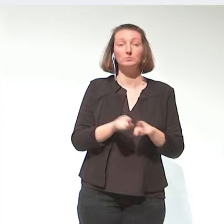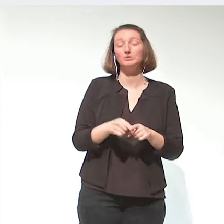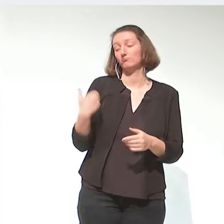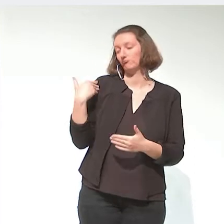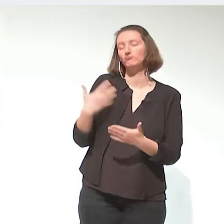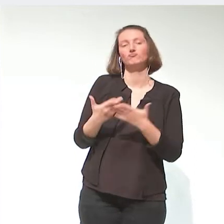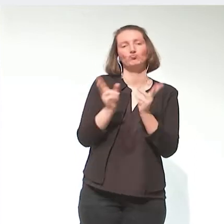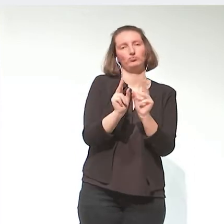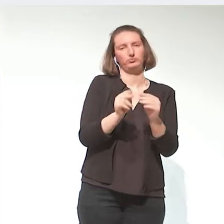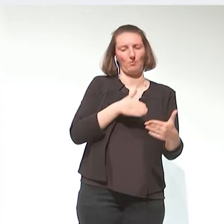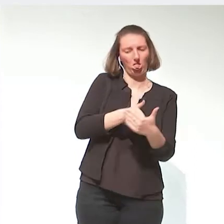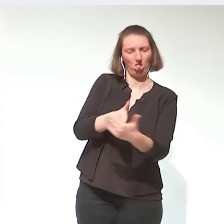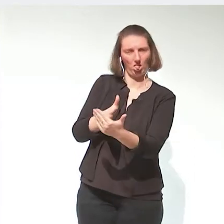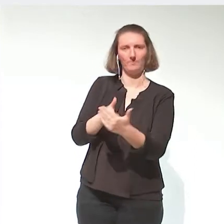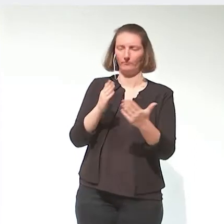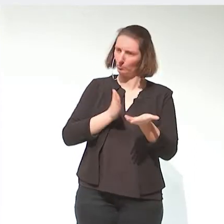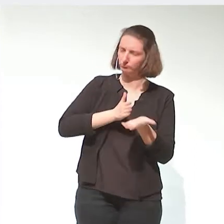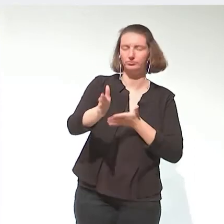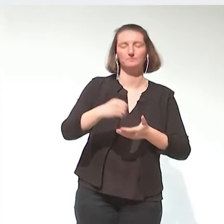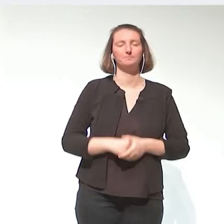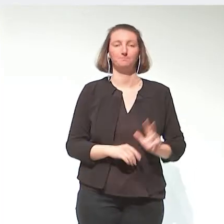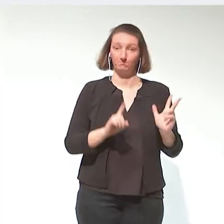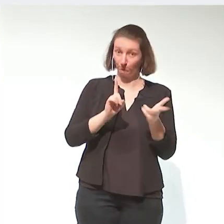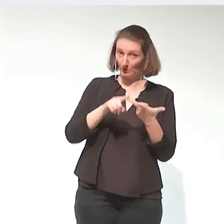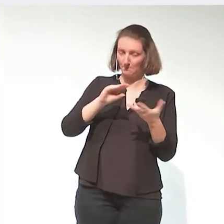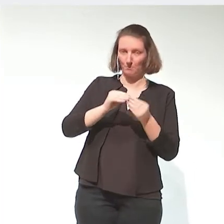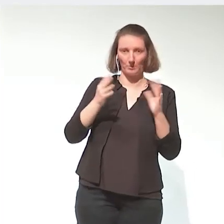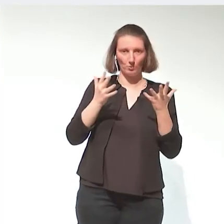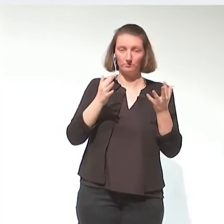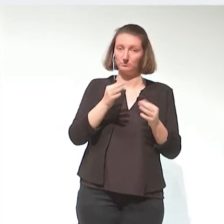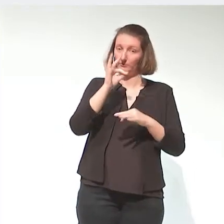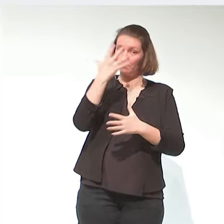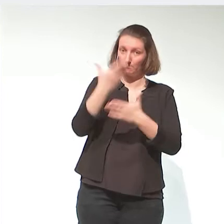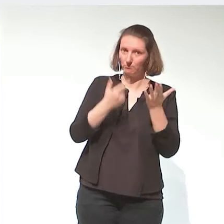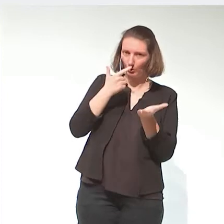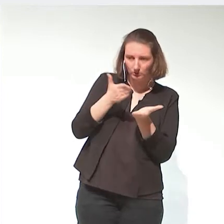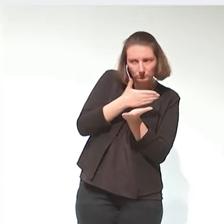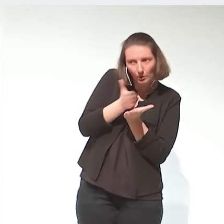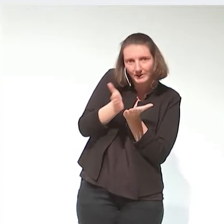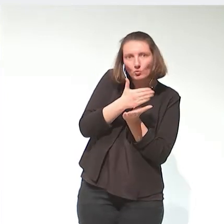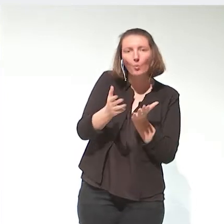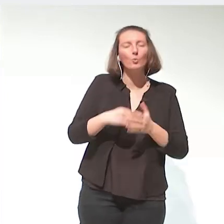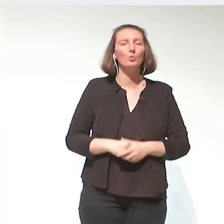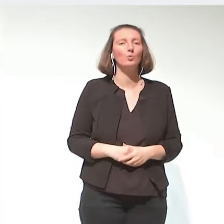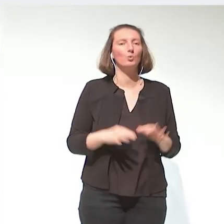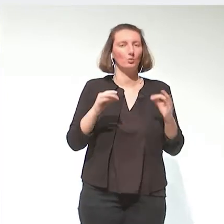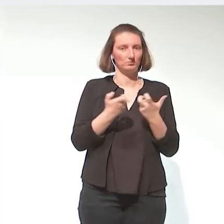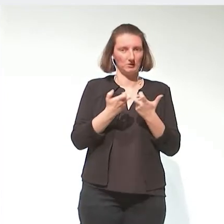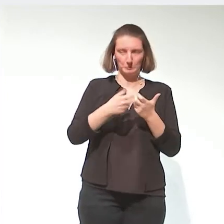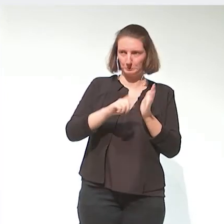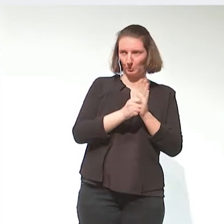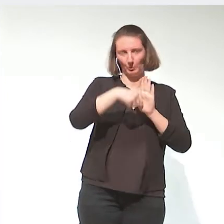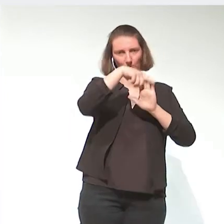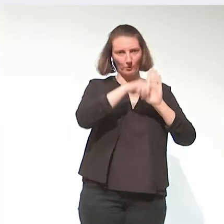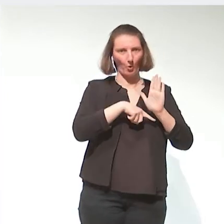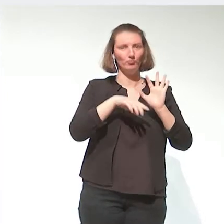is, of course, the lack of guidelines. When we make a legal regulation, and I hope this year will be the year